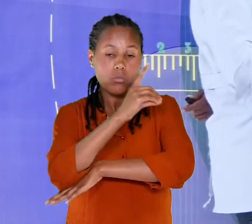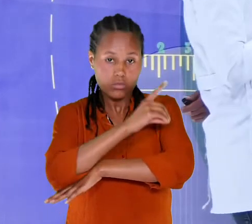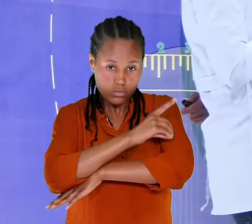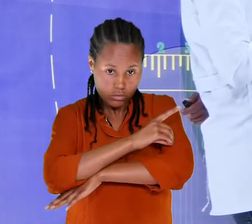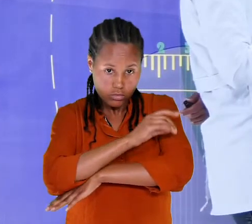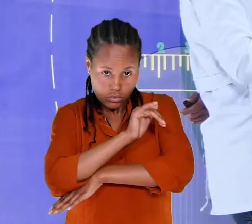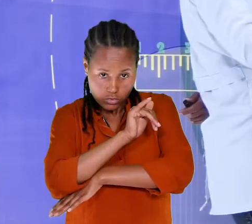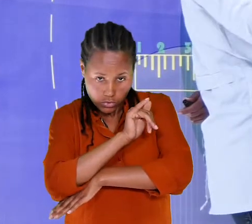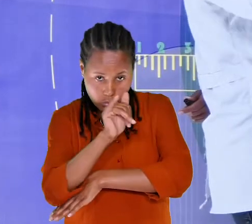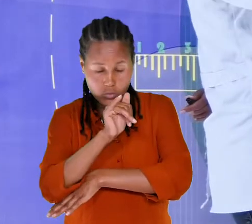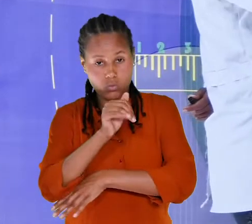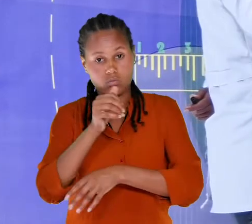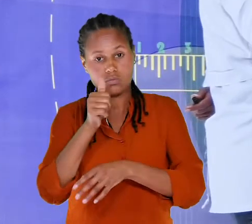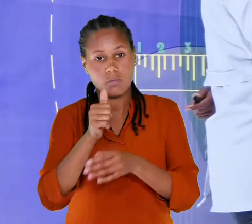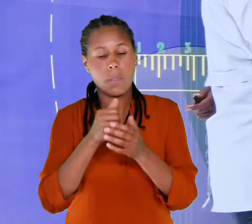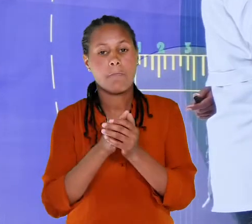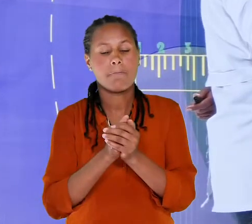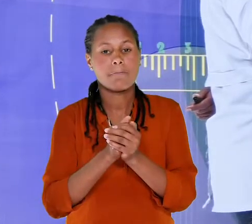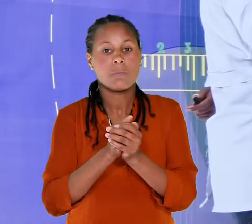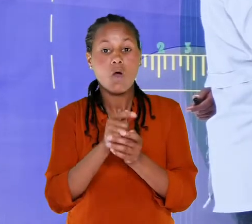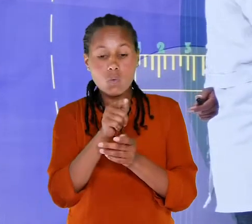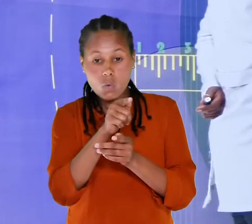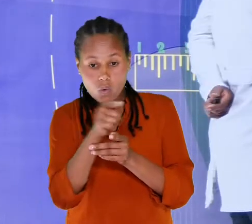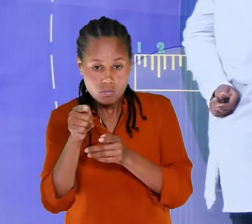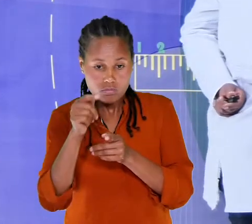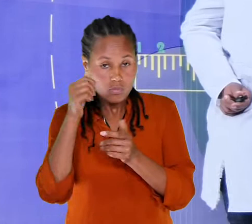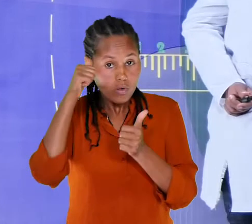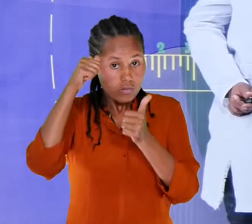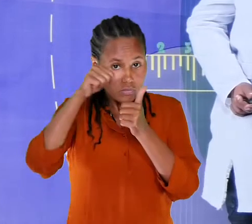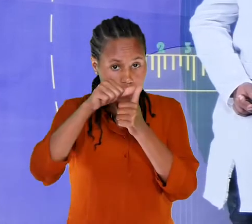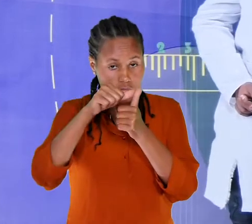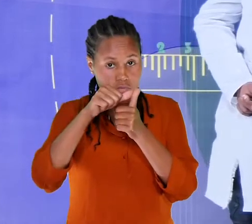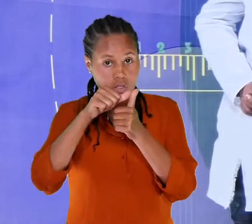letters. And bear in mind,